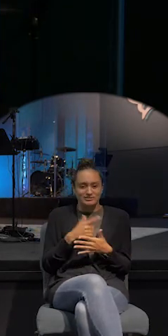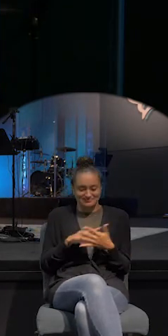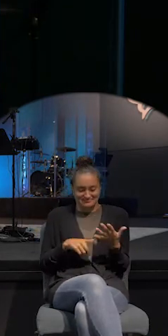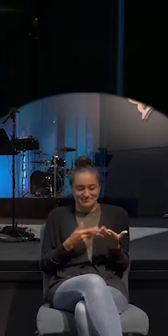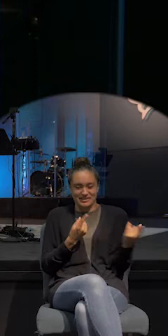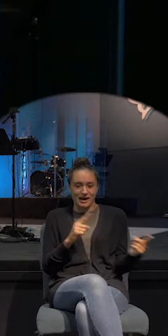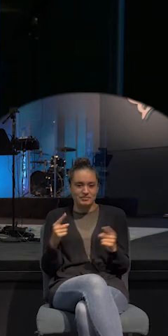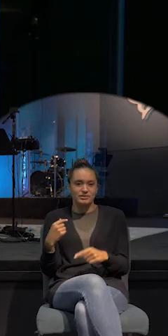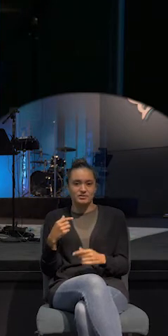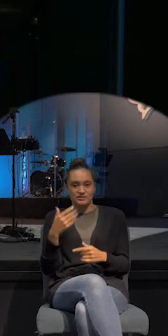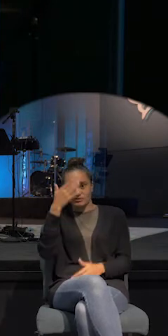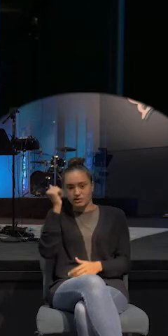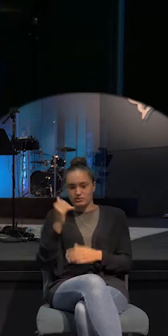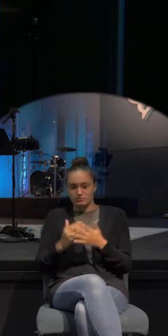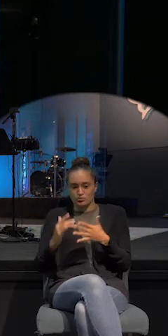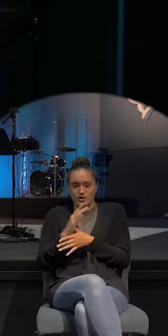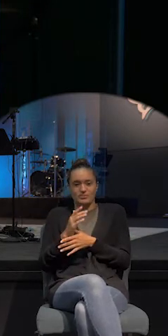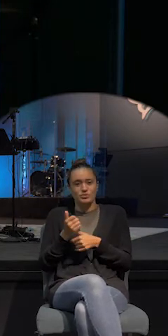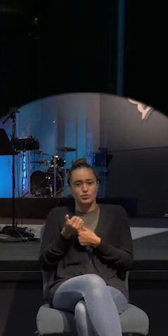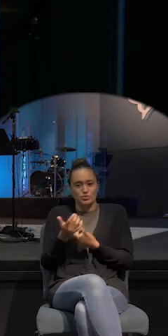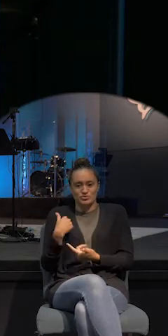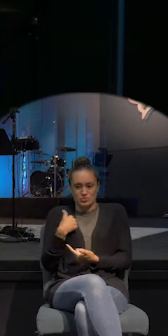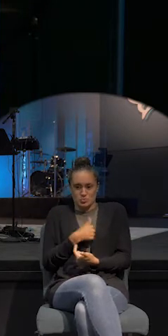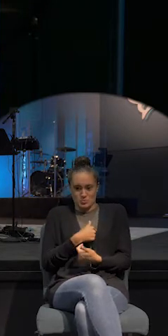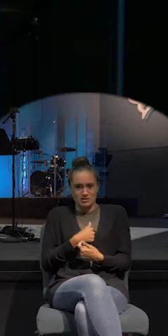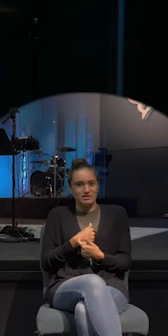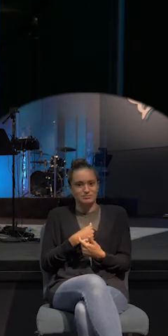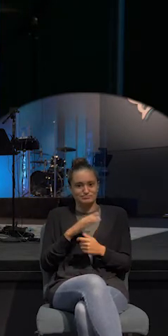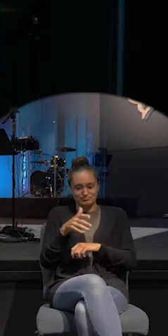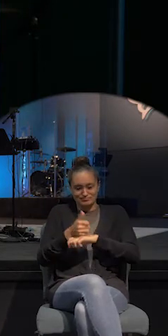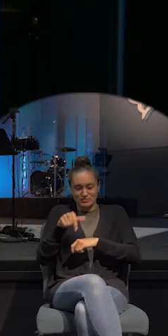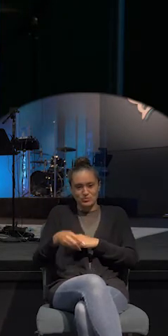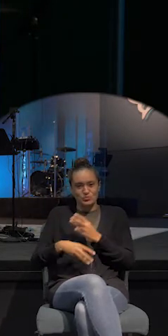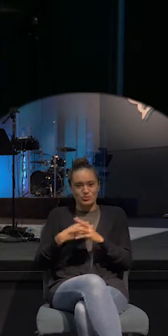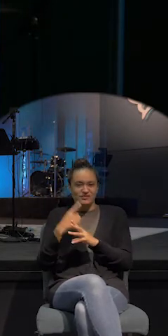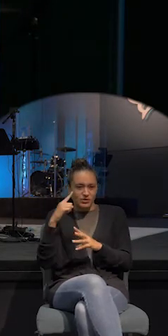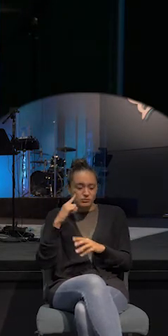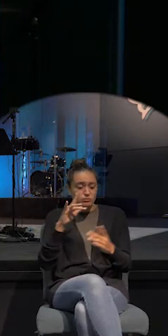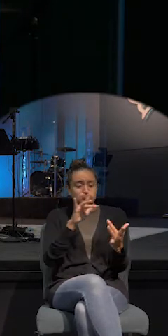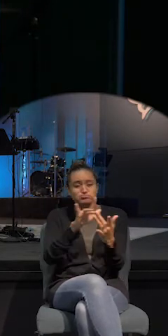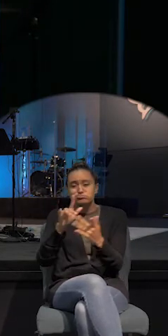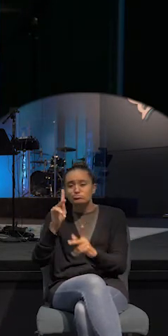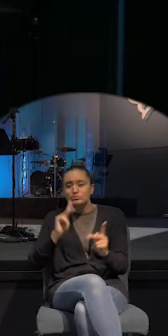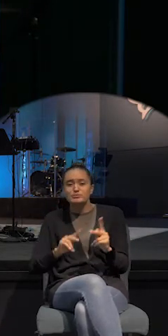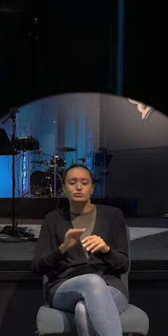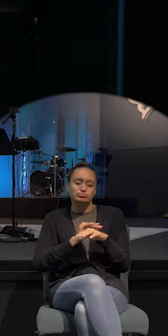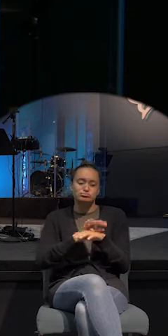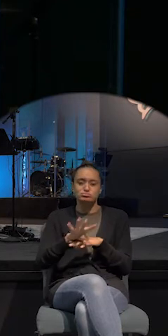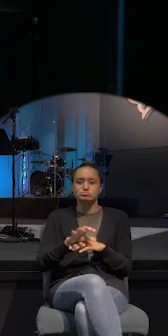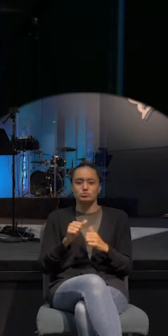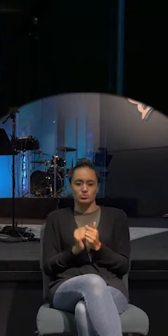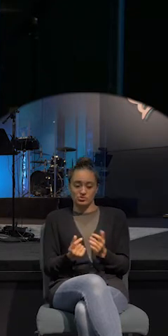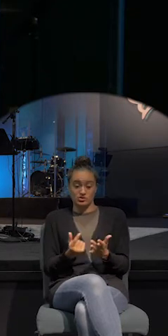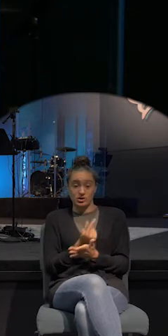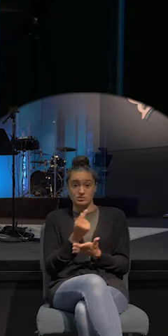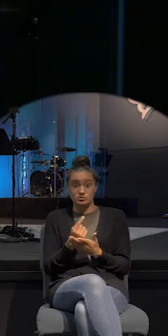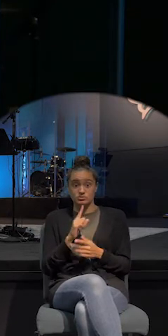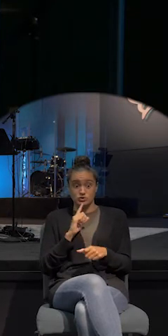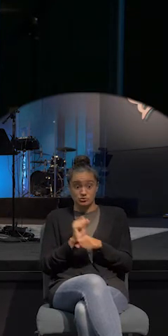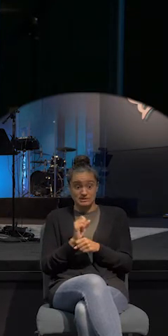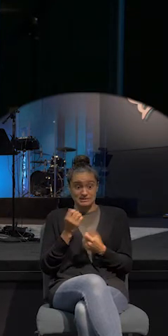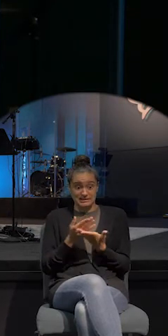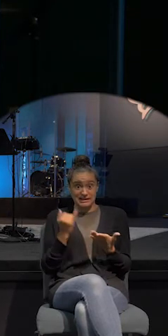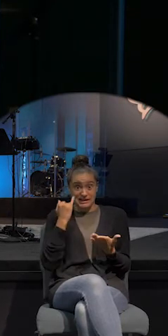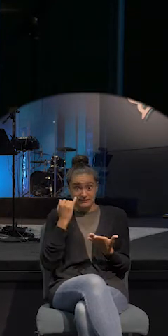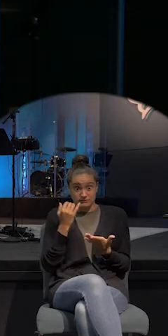the primary cause that we have been created to do or for is to reach people with the gospel of Jesus Christ. Because indeed, if things are going